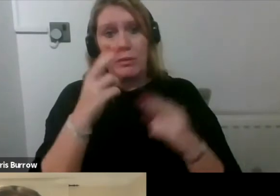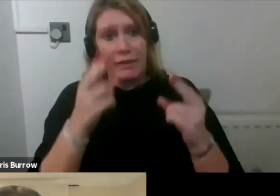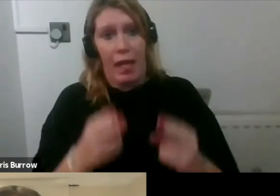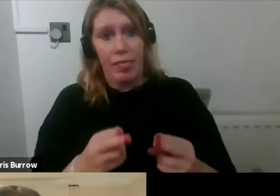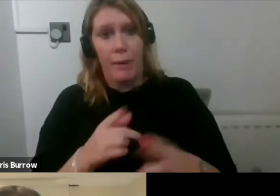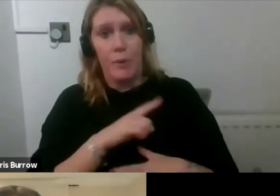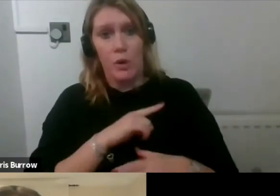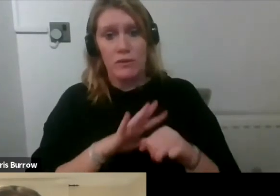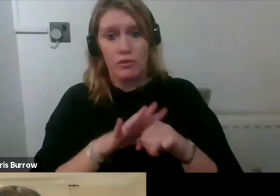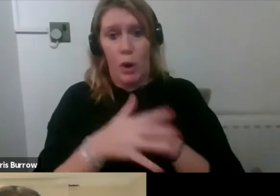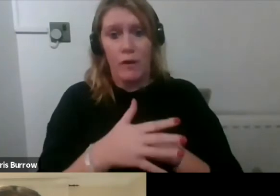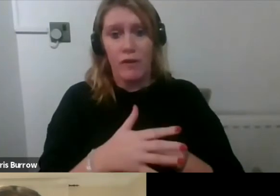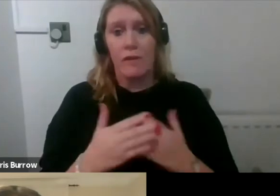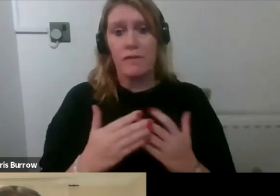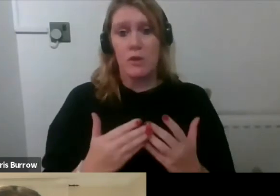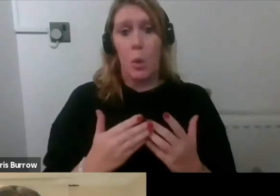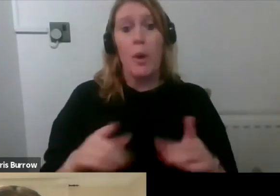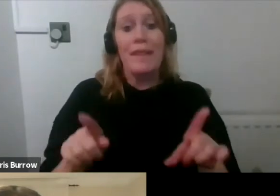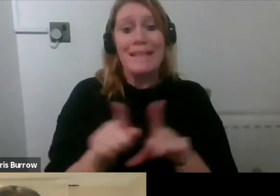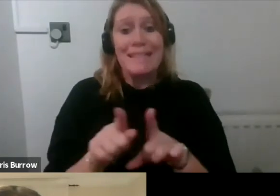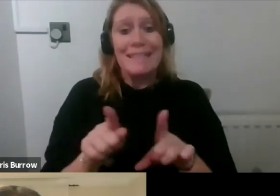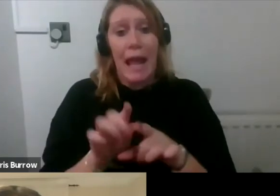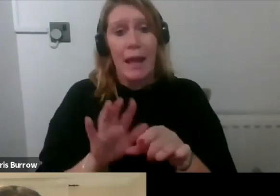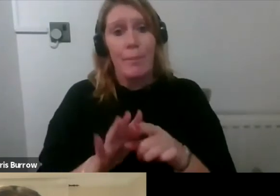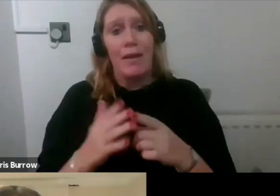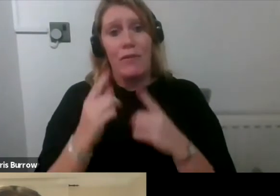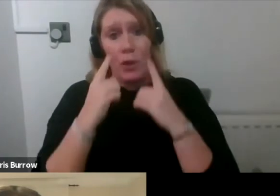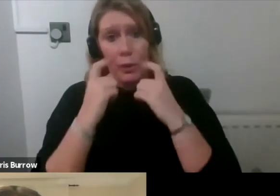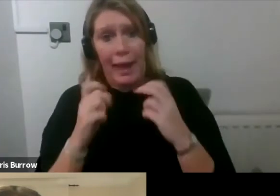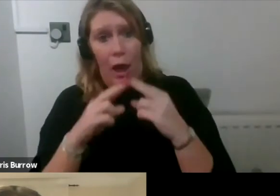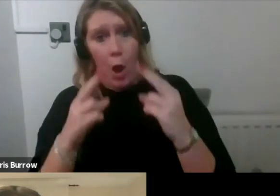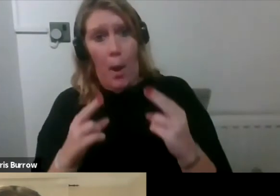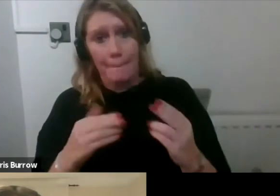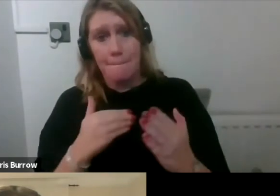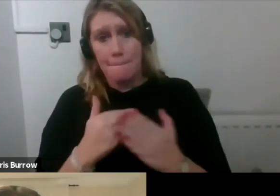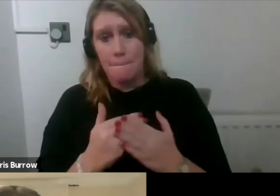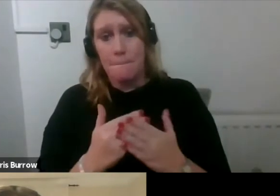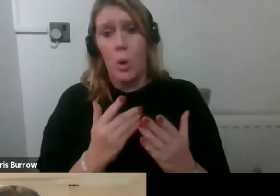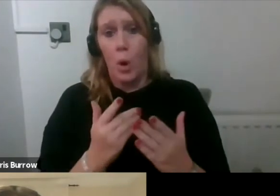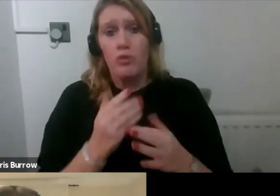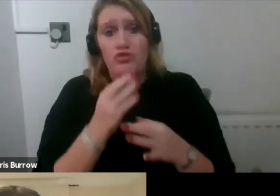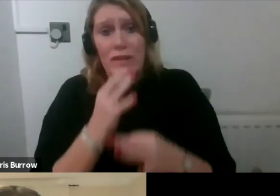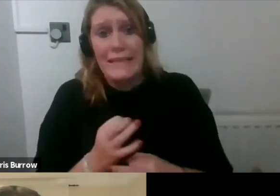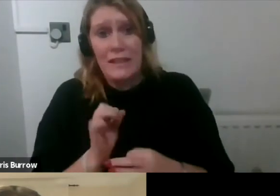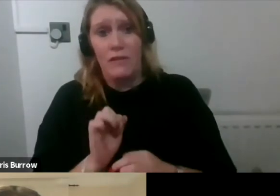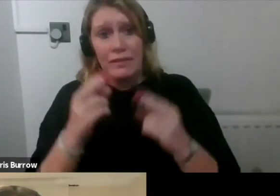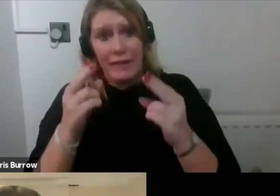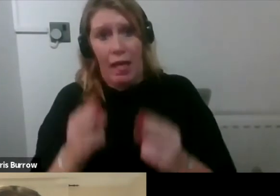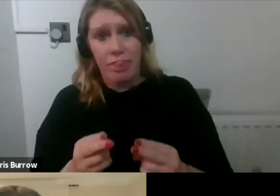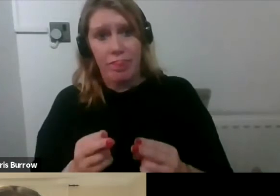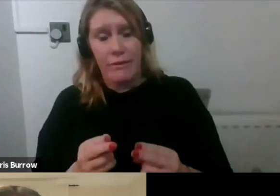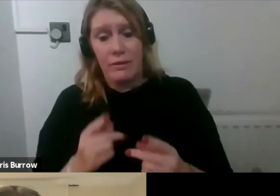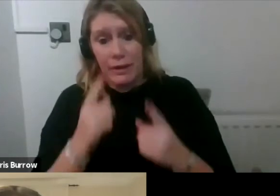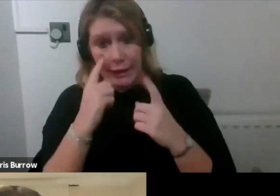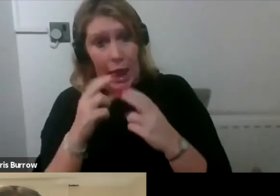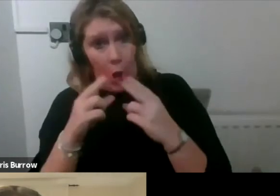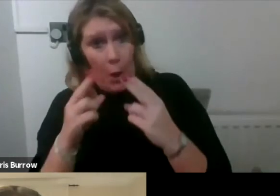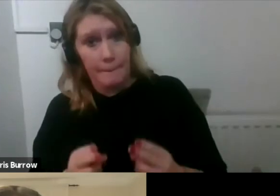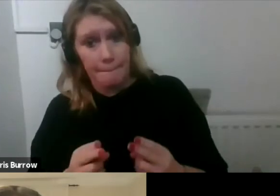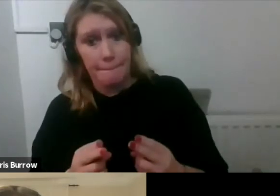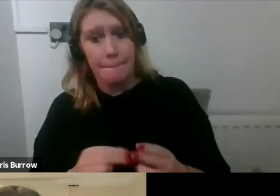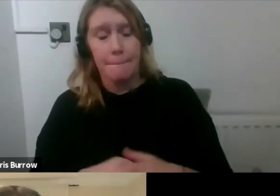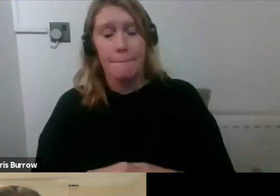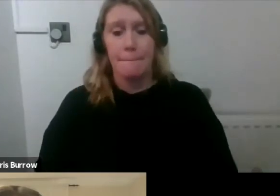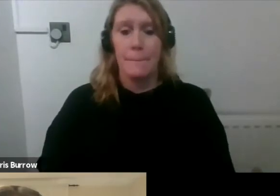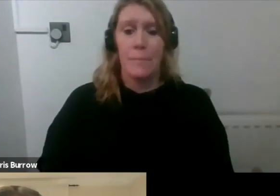And still nobody cares. And it's sort of, you go back to, oh, well, actually, we're going to have to sit down with the Holocaust